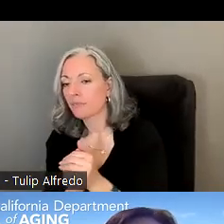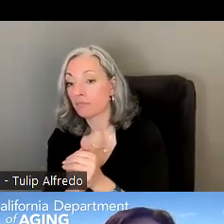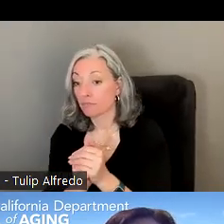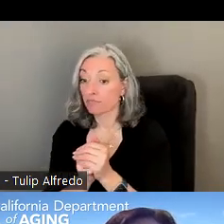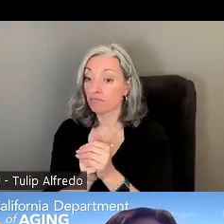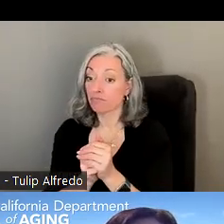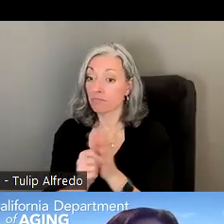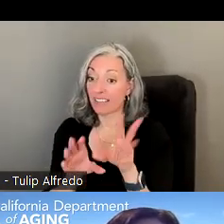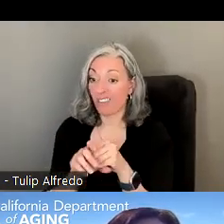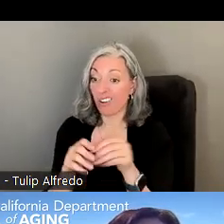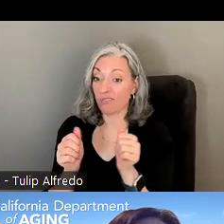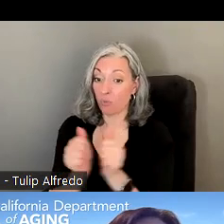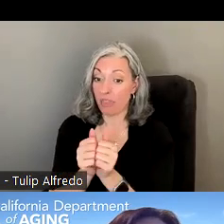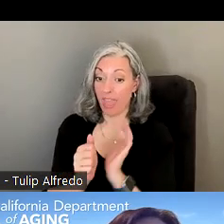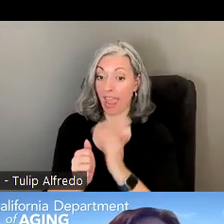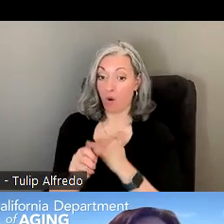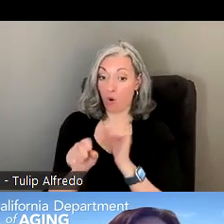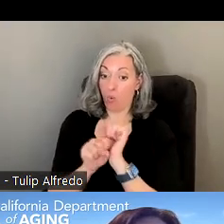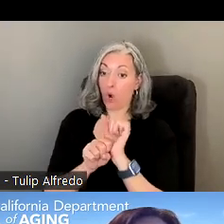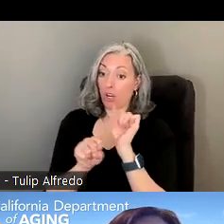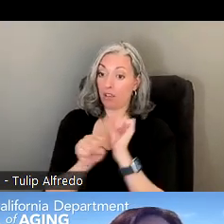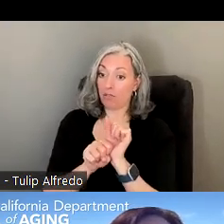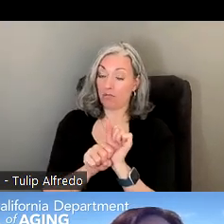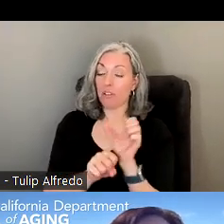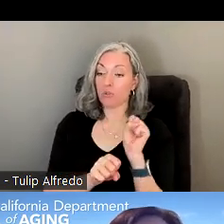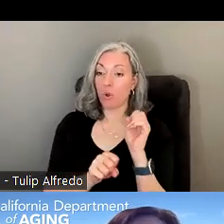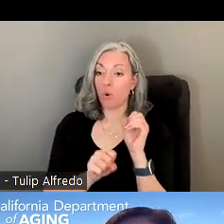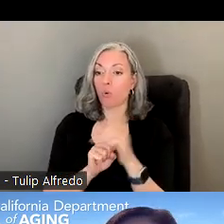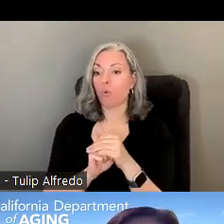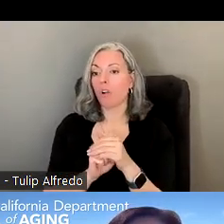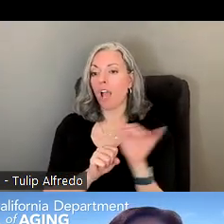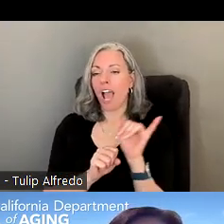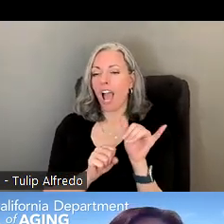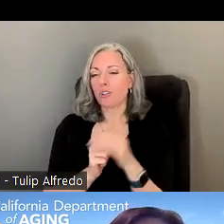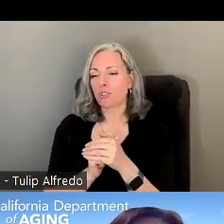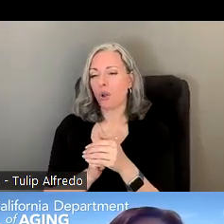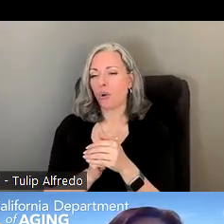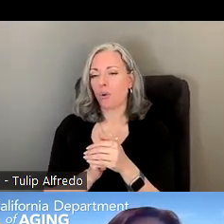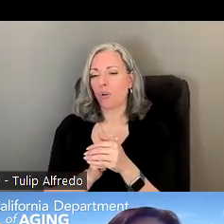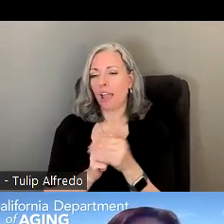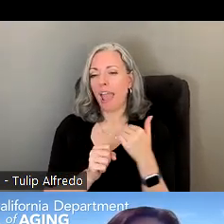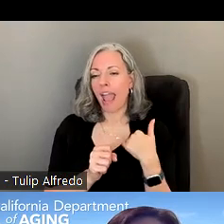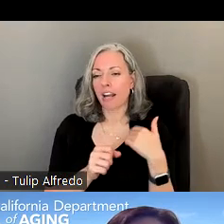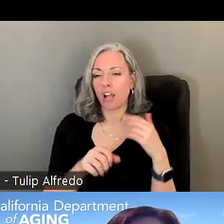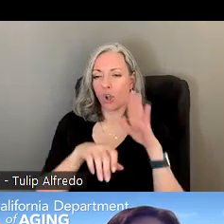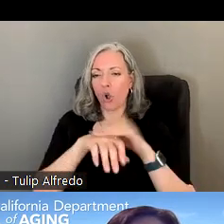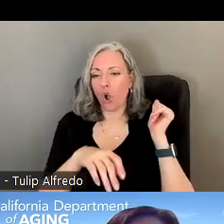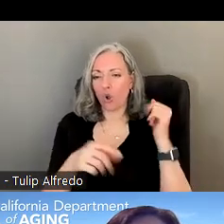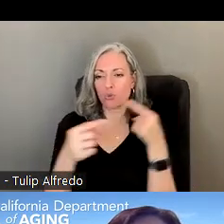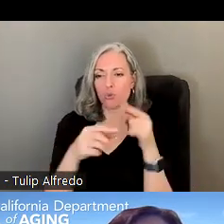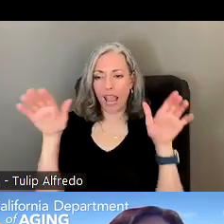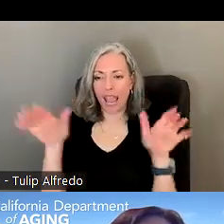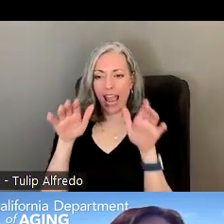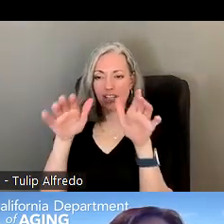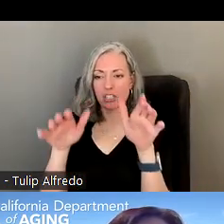embedded in the work that we're doing. And so I also just put a call to action regarding some